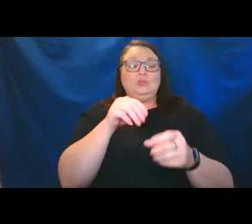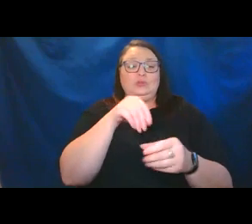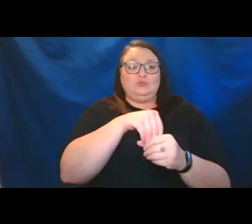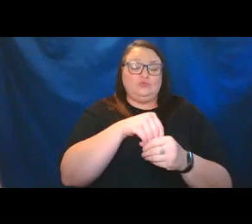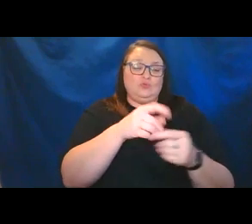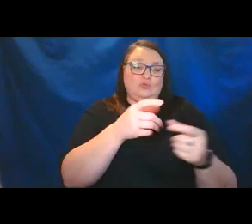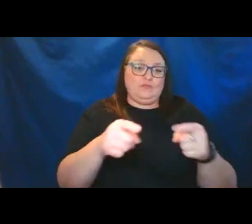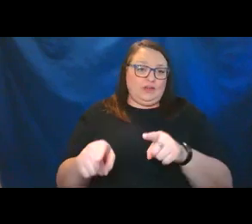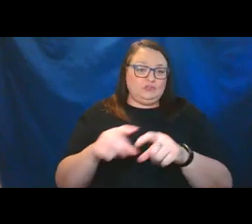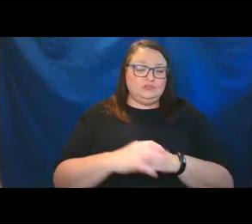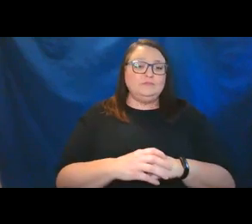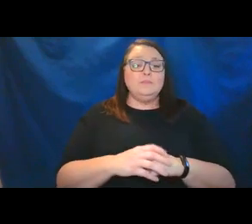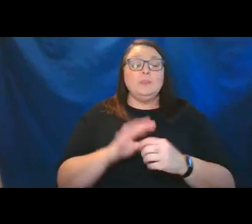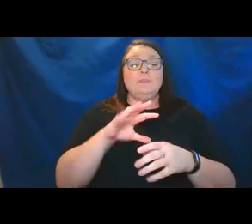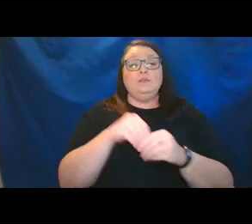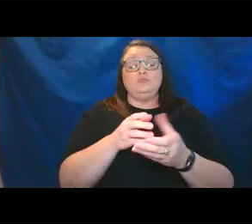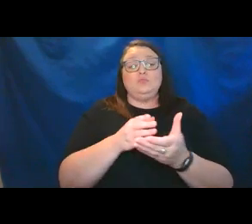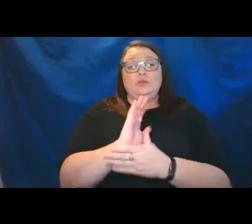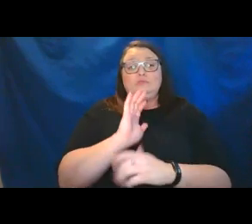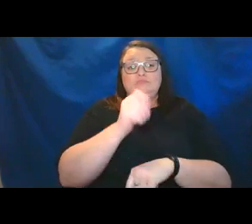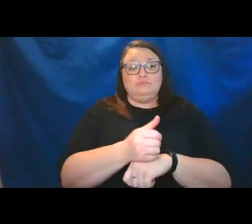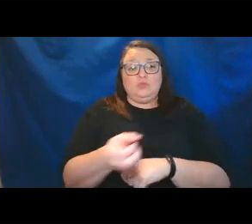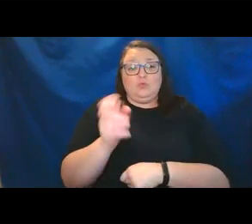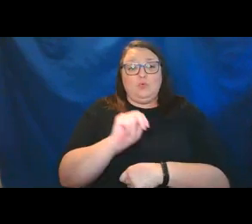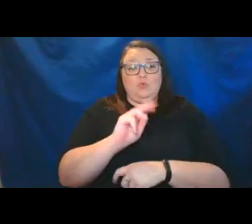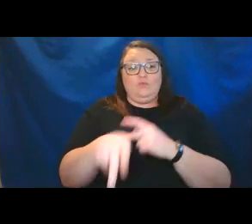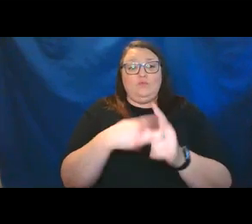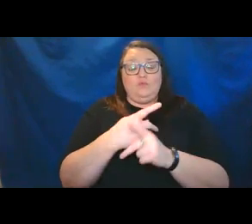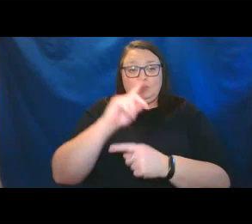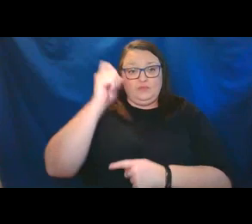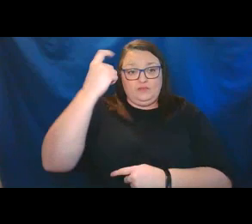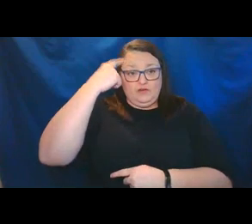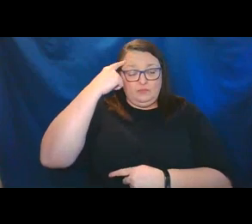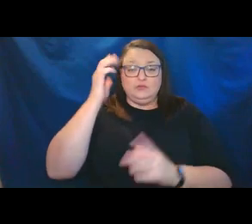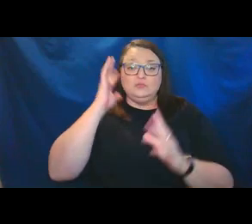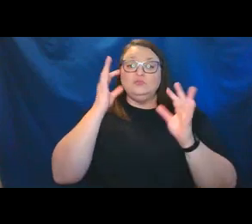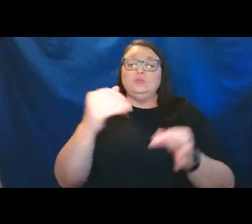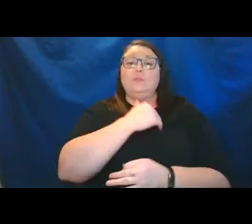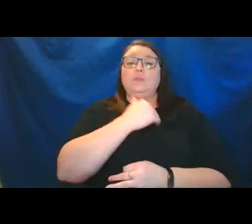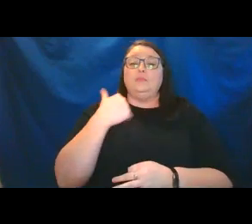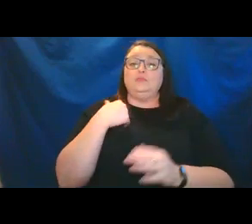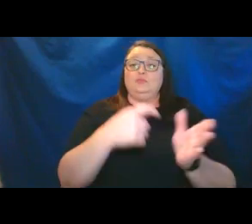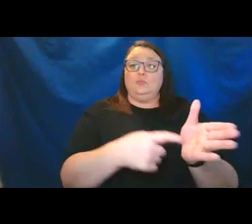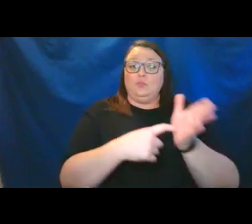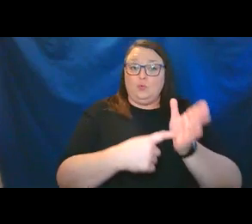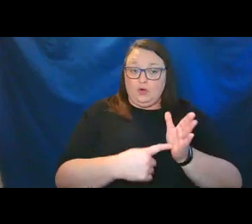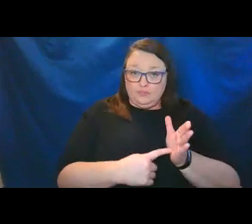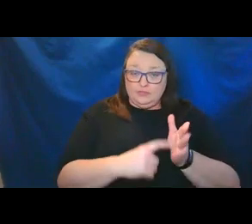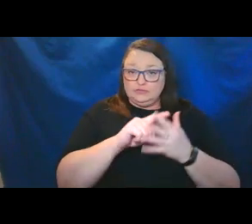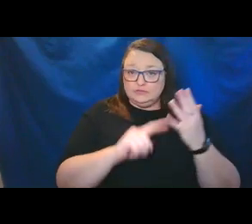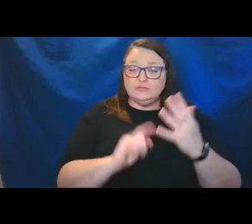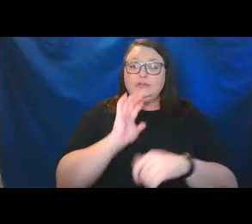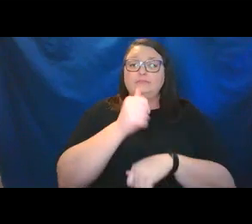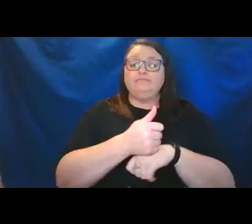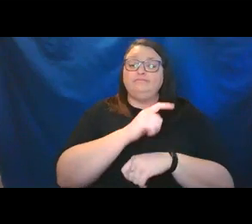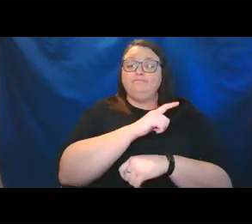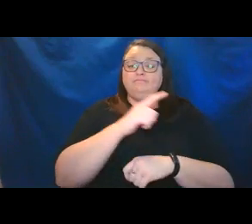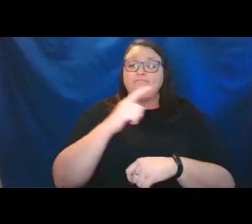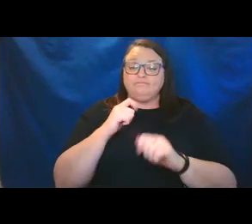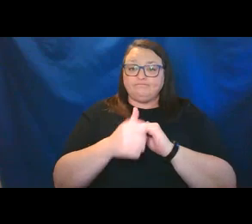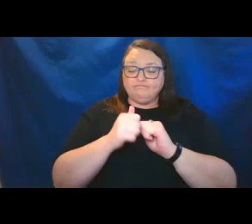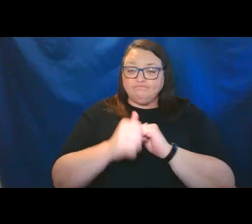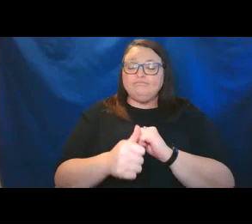for tribes includes the right to establish their own form of government, determine membership requirements, and enact legislation, and establish